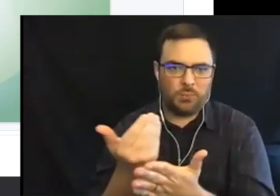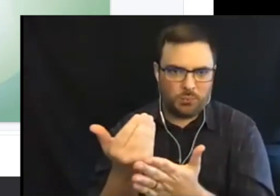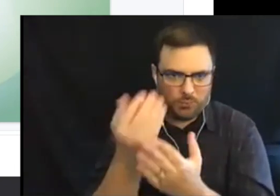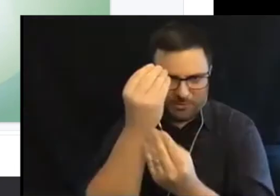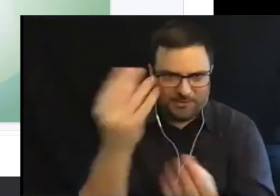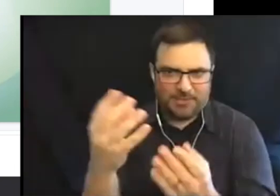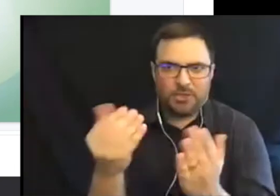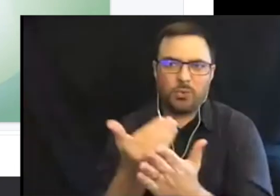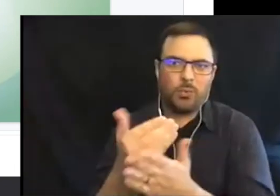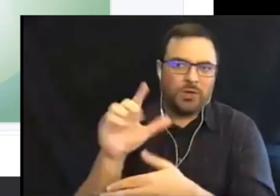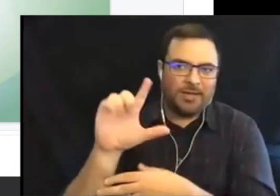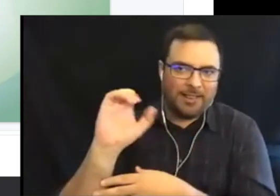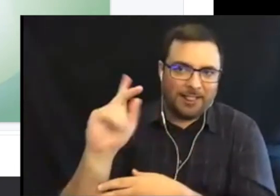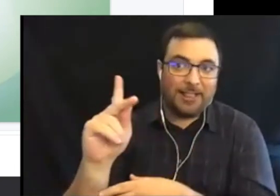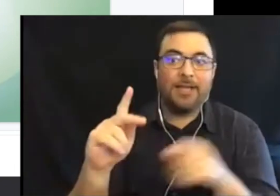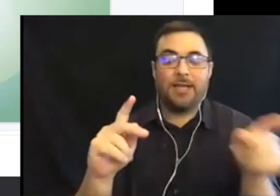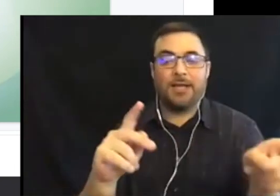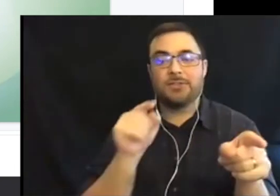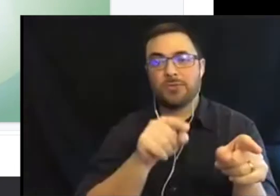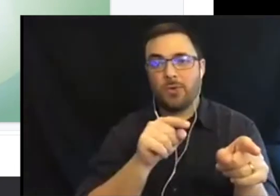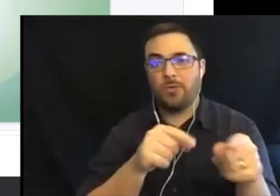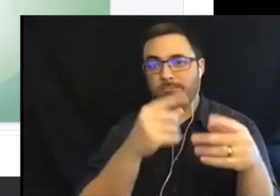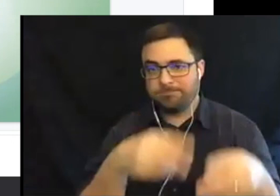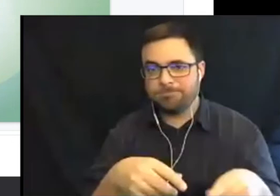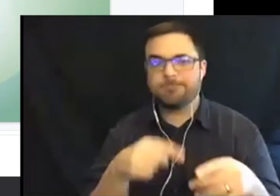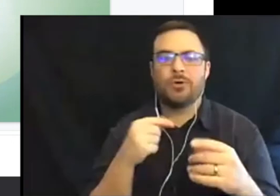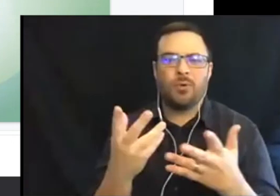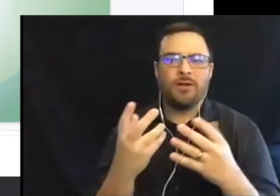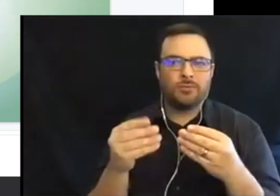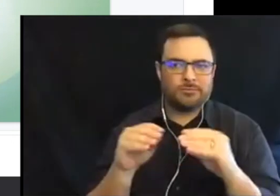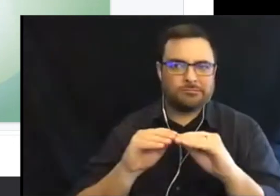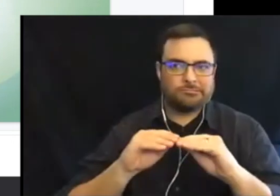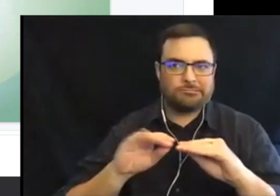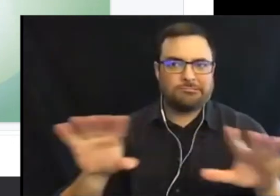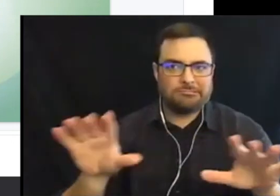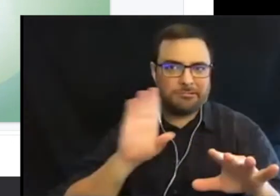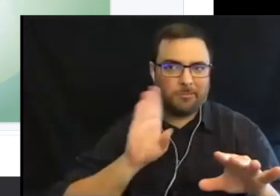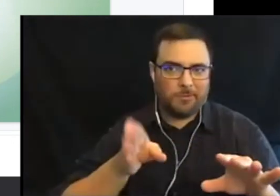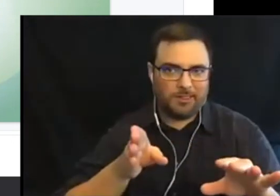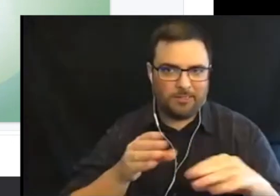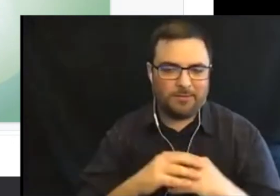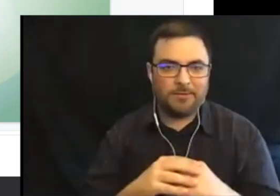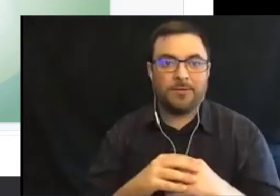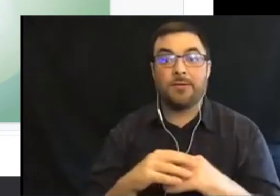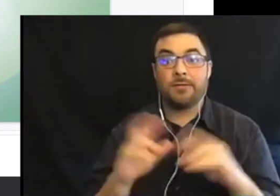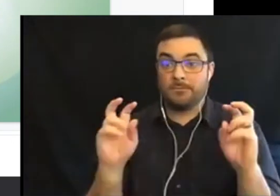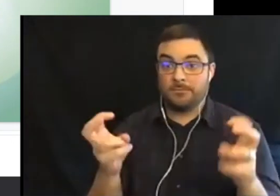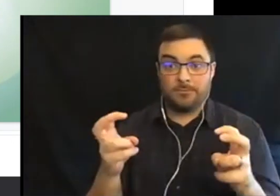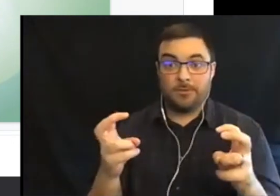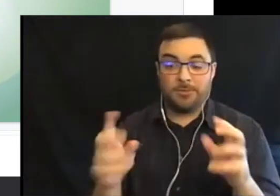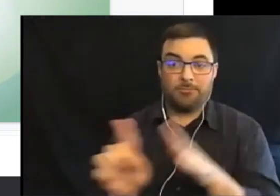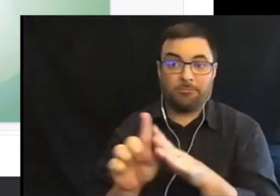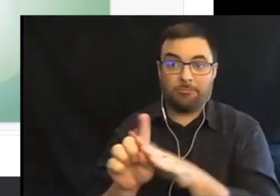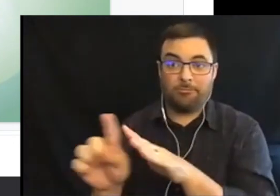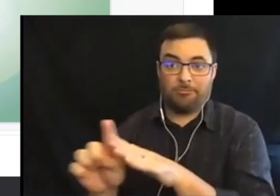and we will make sure that you have the slides. So one of the topics that's been coming up is